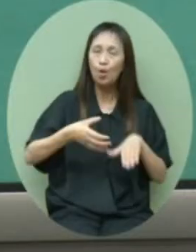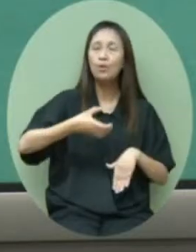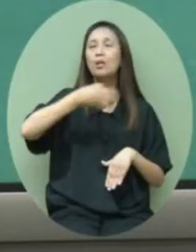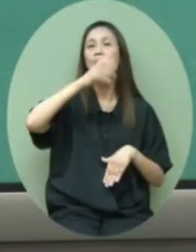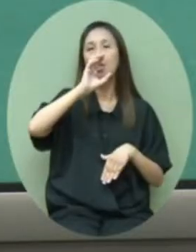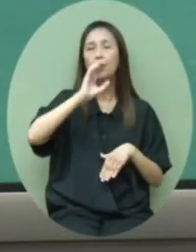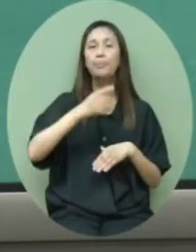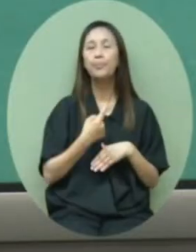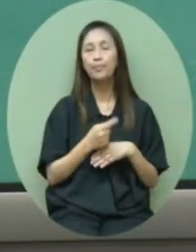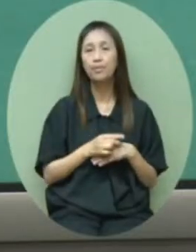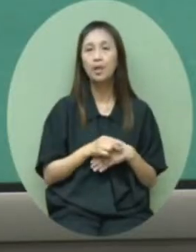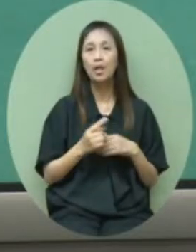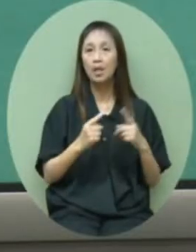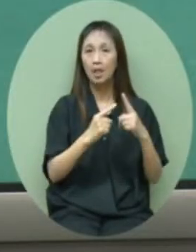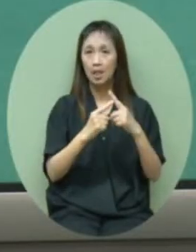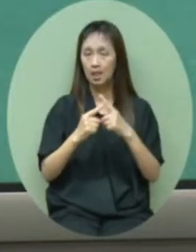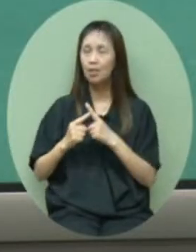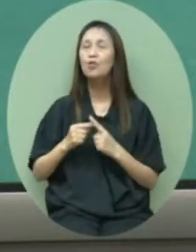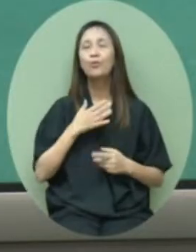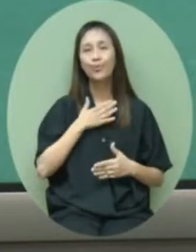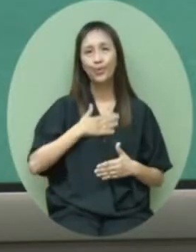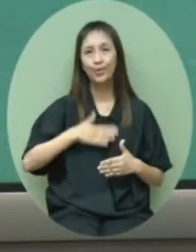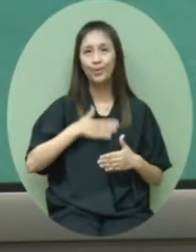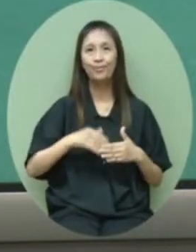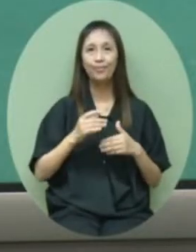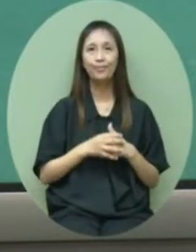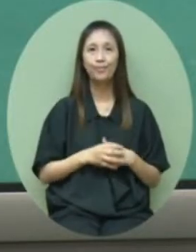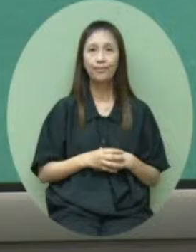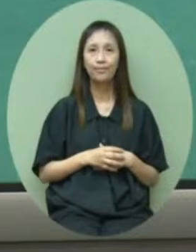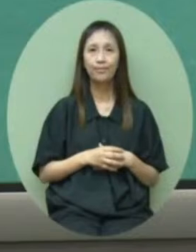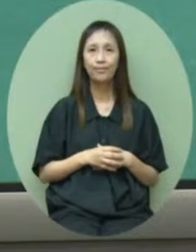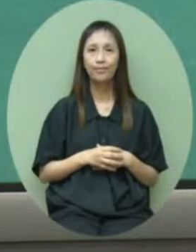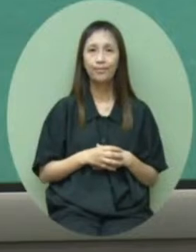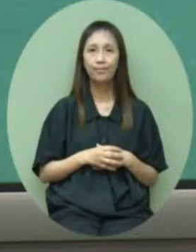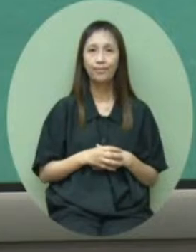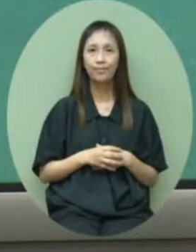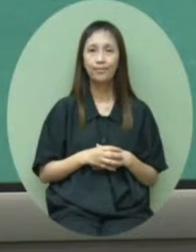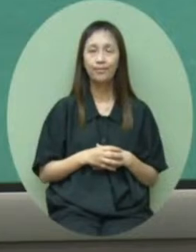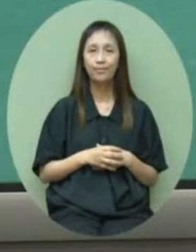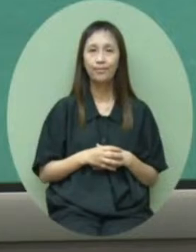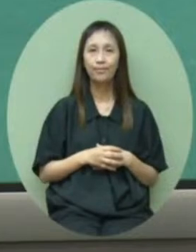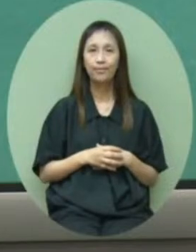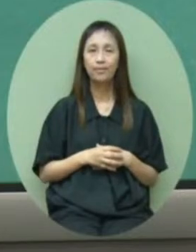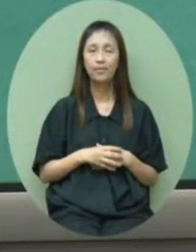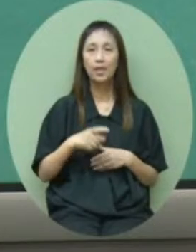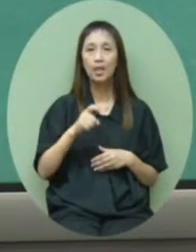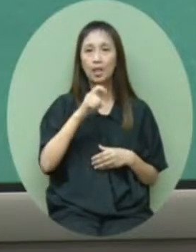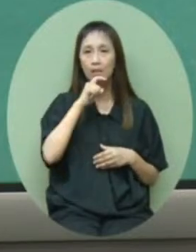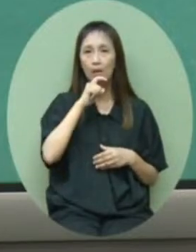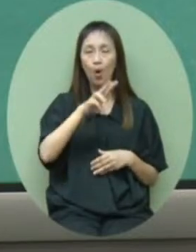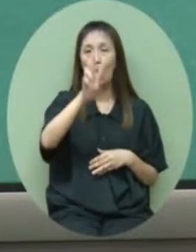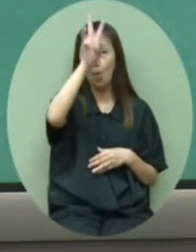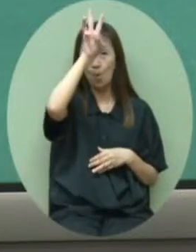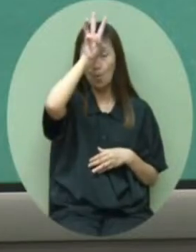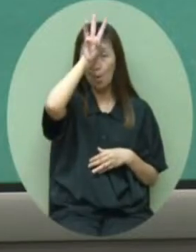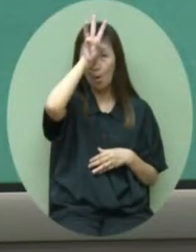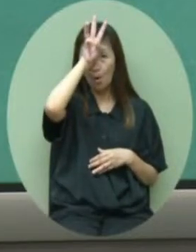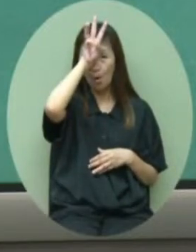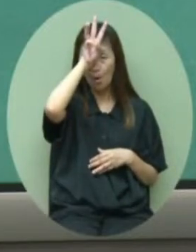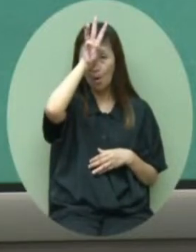I'm highly concerned about the water matter in Queen's Hill Estate and Shanghai